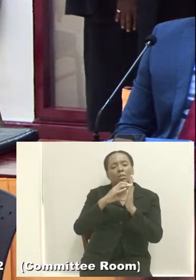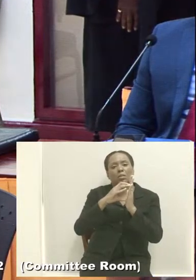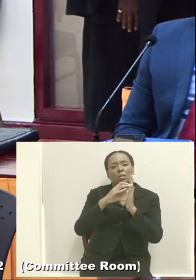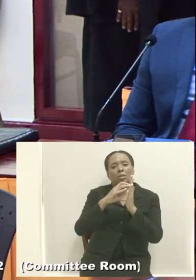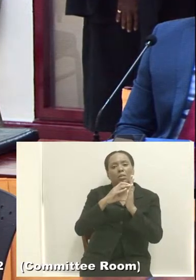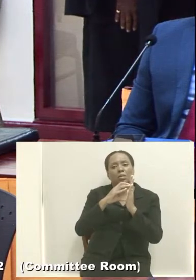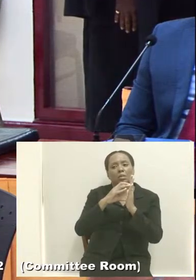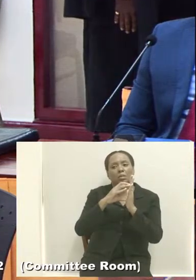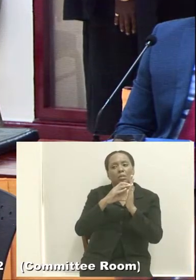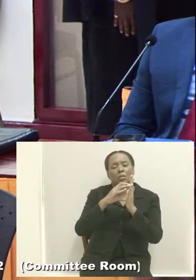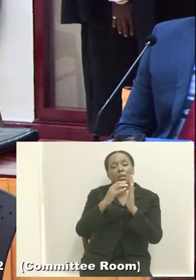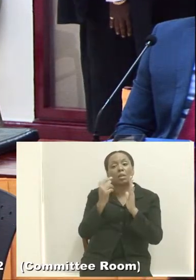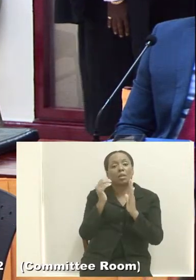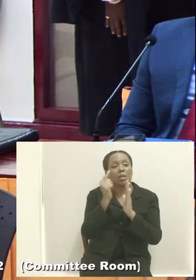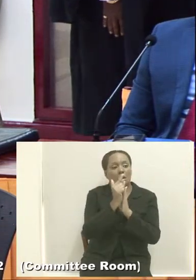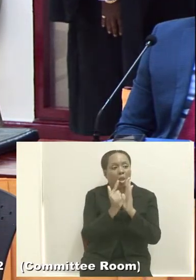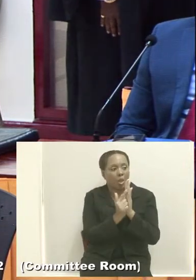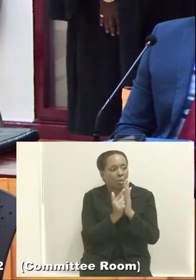cost of electricity.